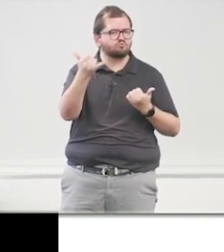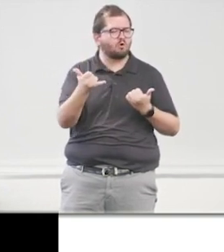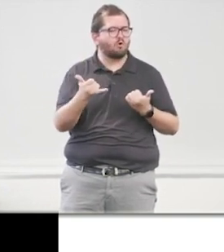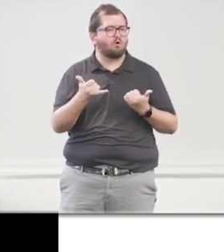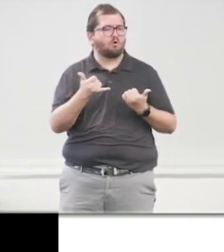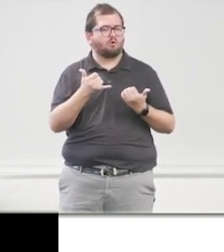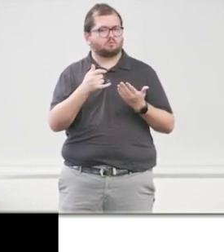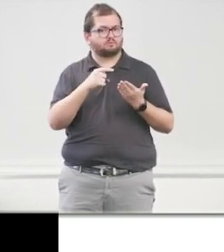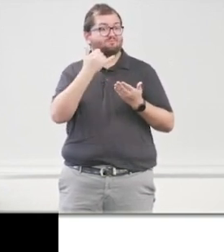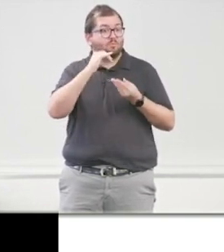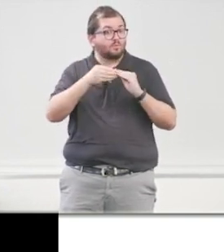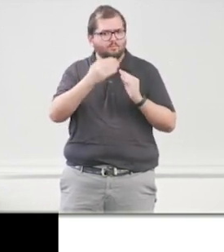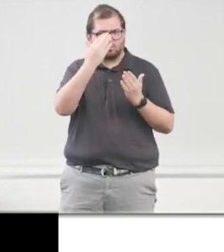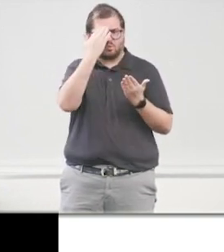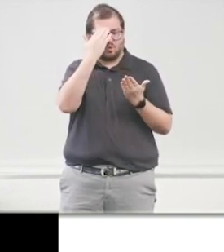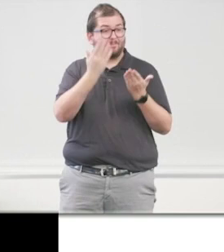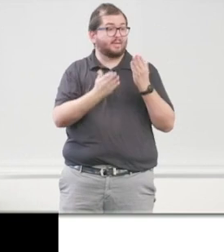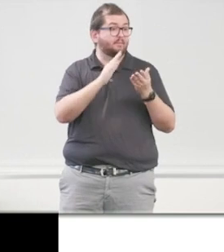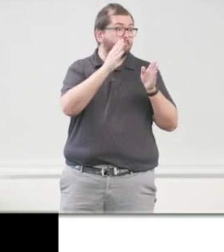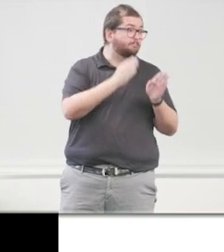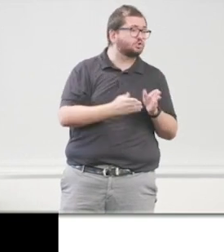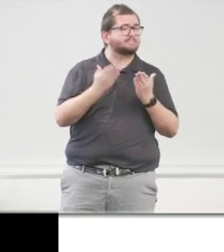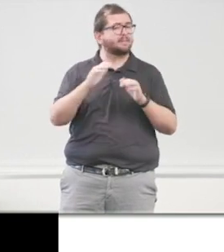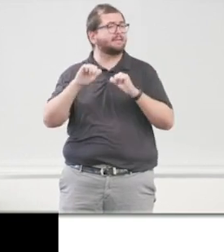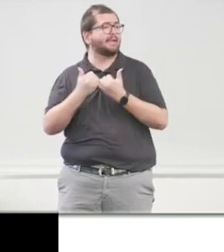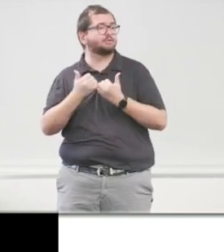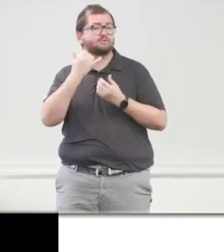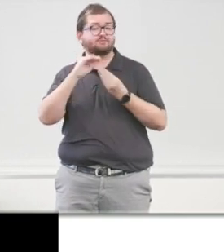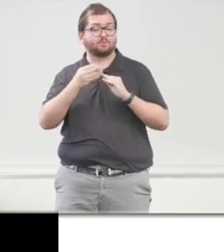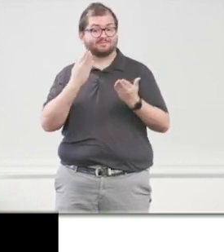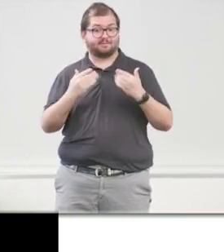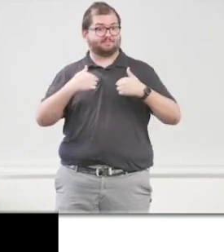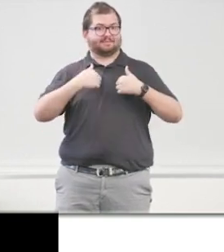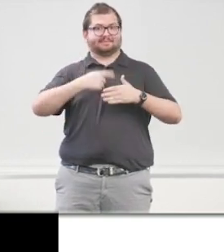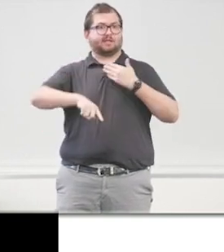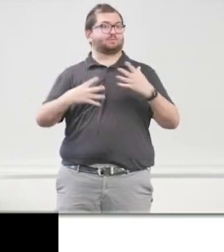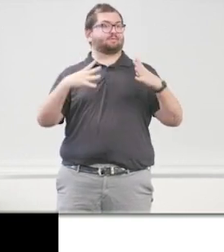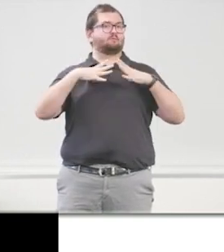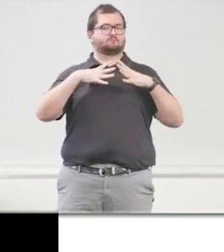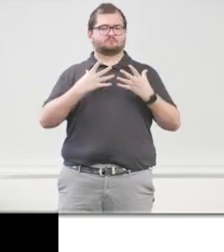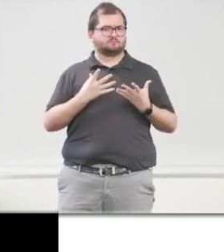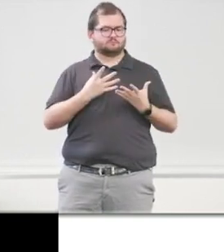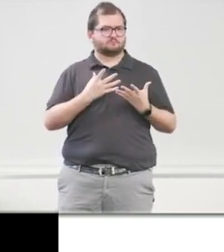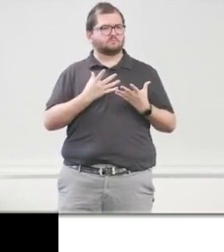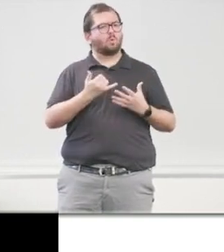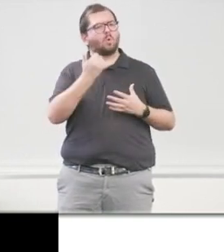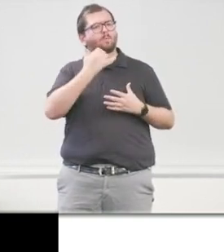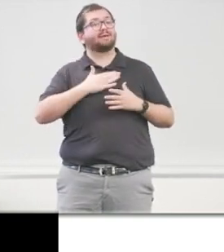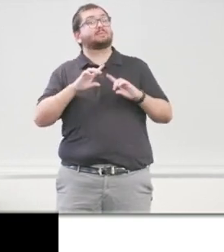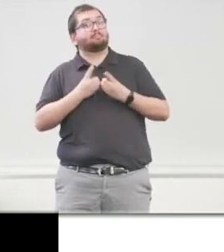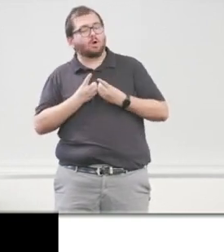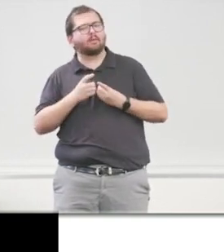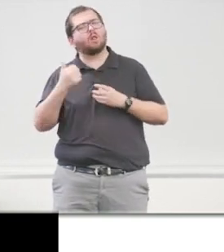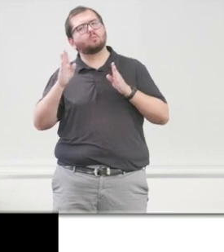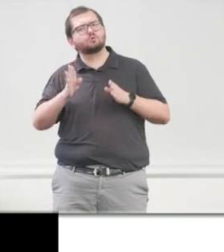for that agency, whether or not it's the person or the agency, because what if I'm out next week? But there's other people that fill in for all